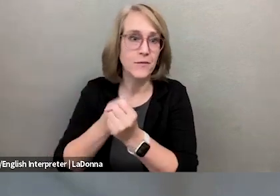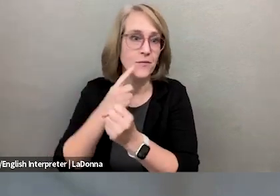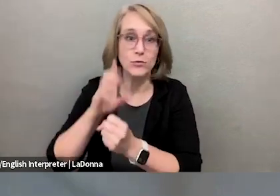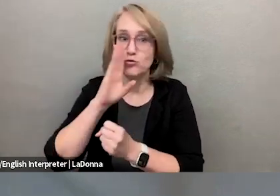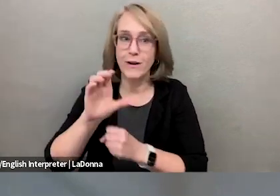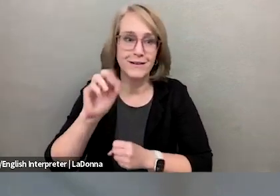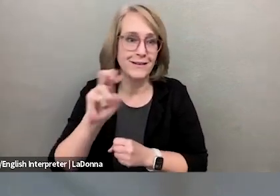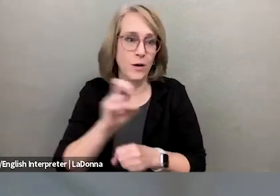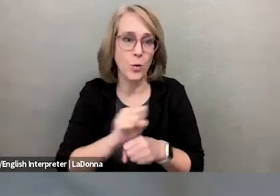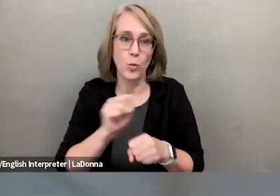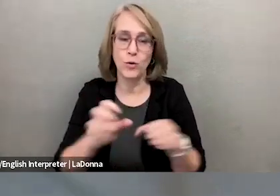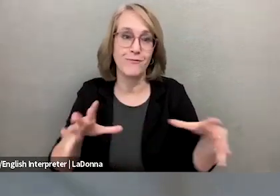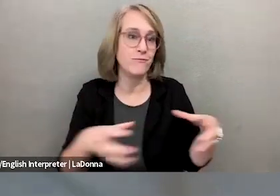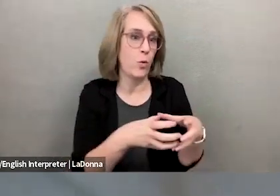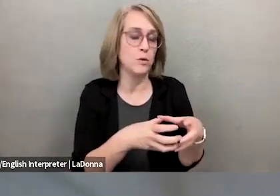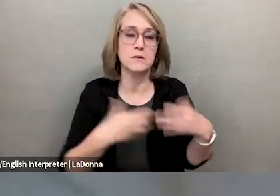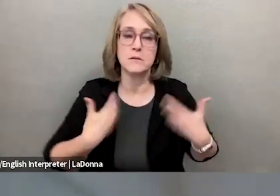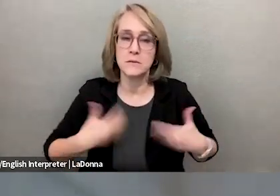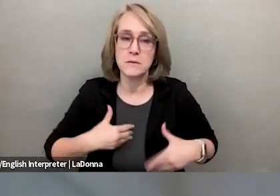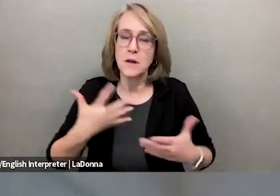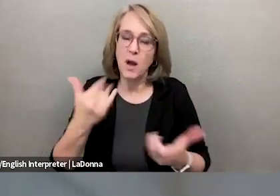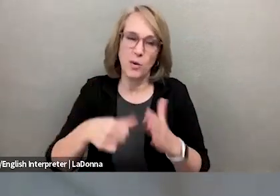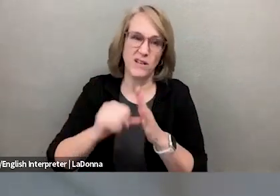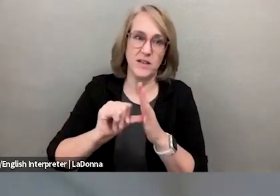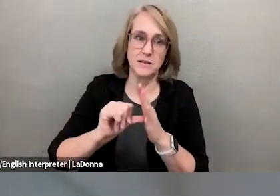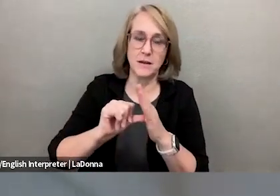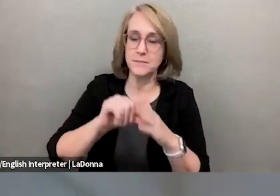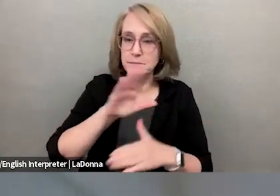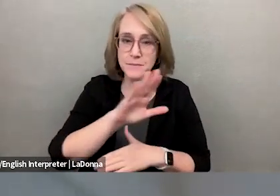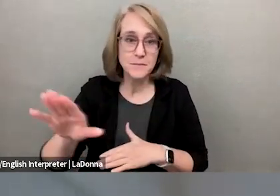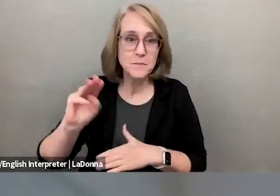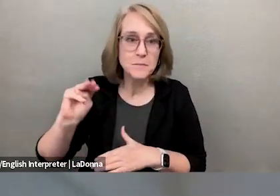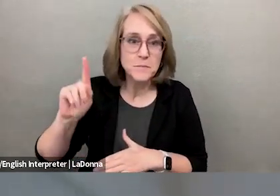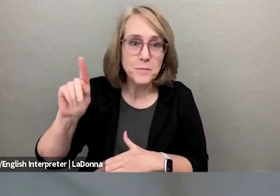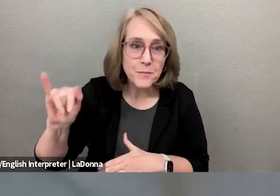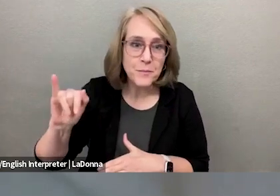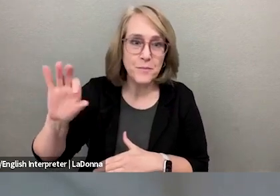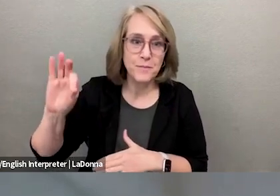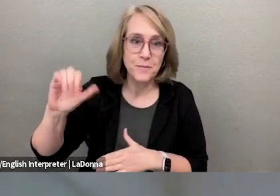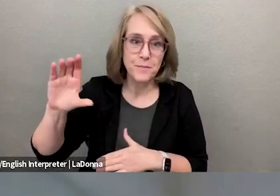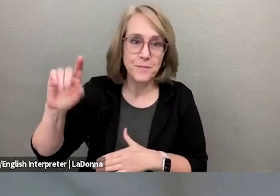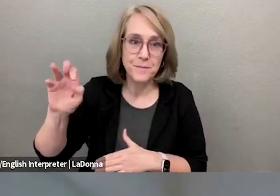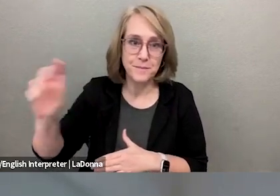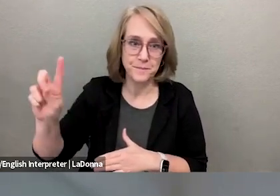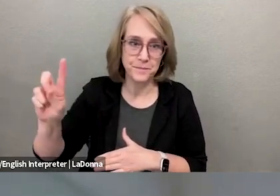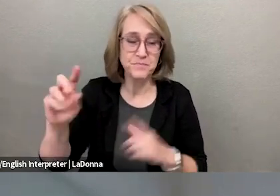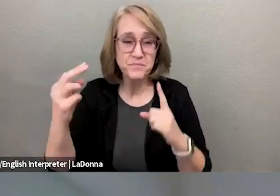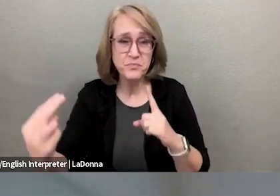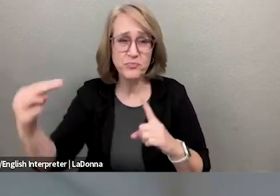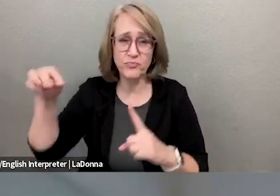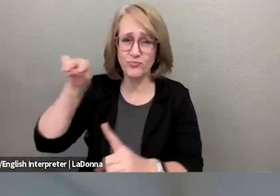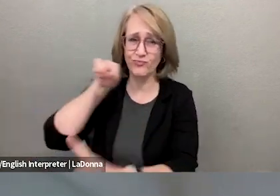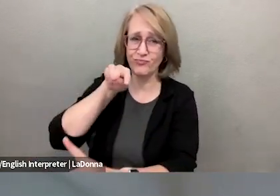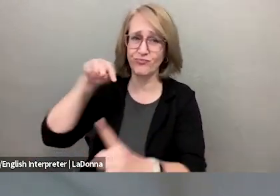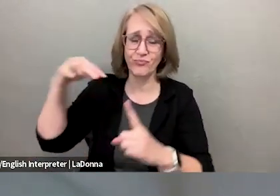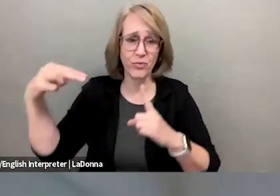workforce. And what I really want to emphasize is the multifaceted approach that Wisconsin is taking